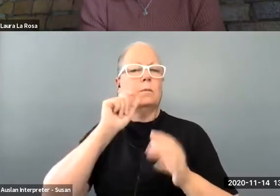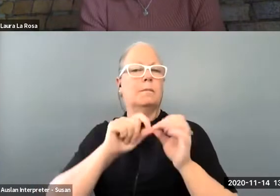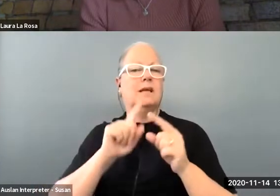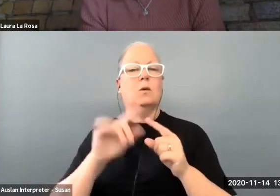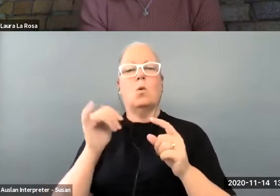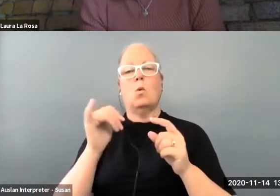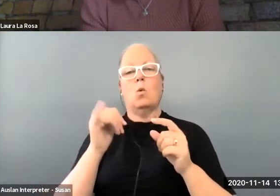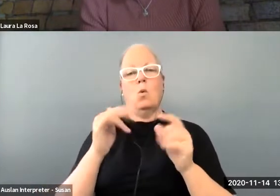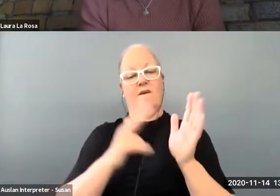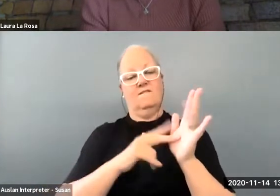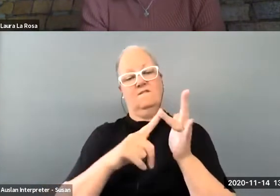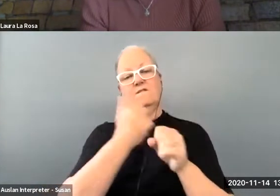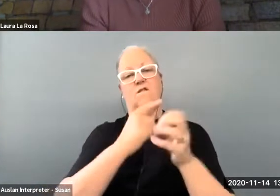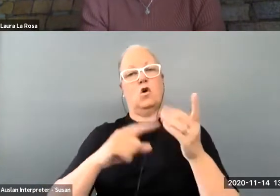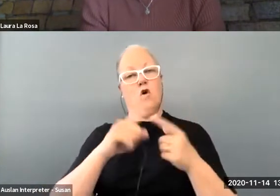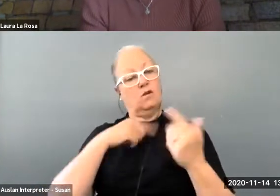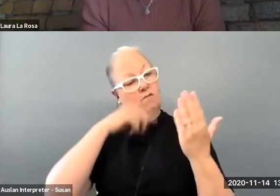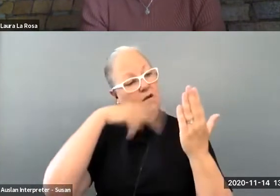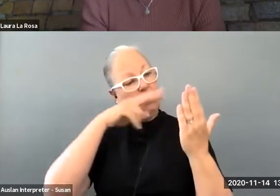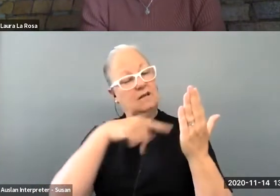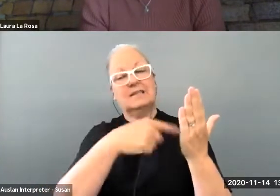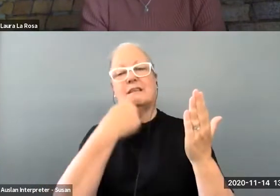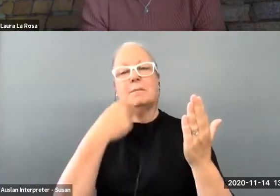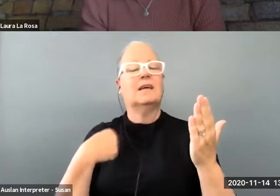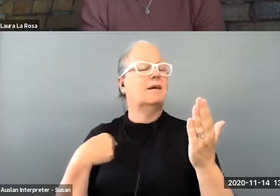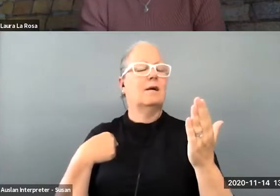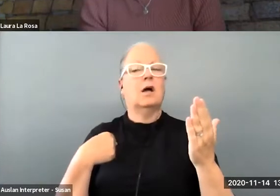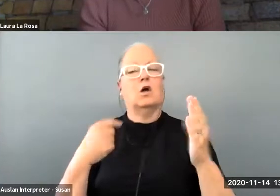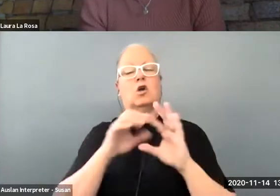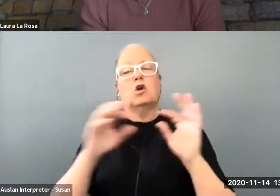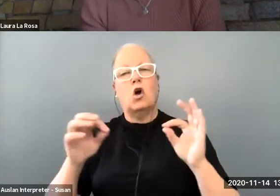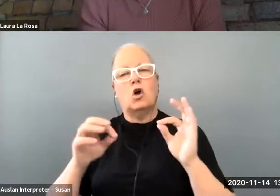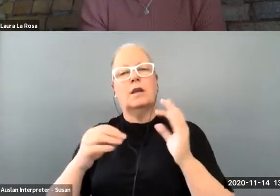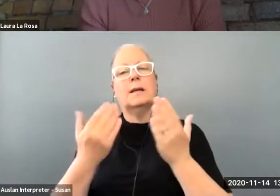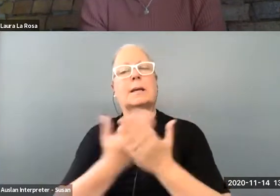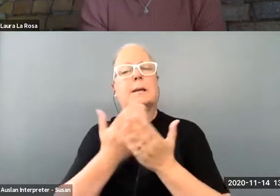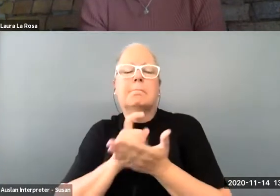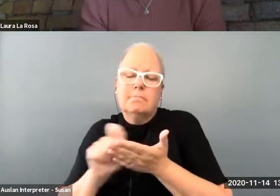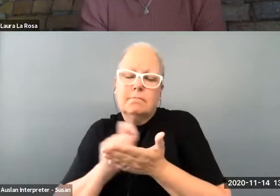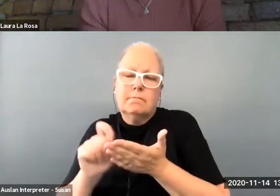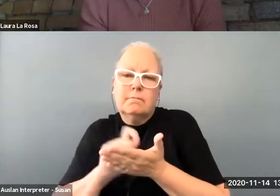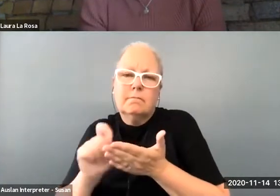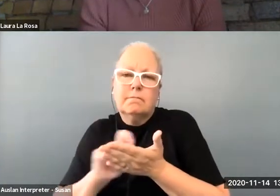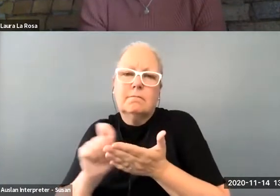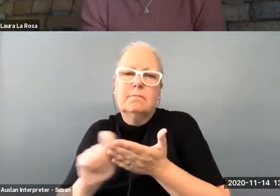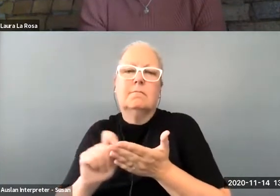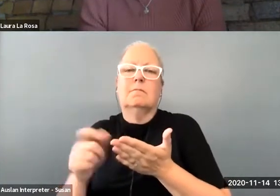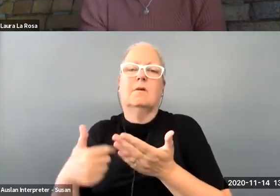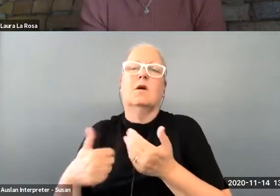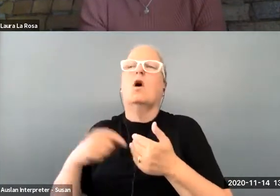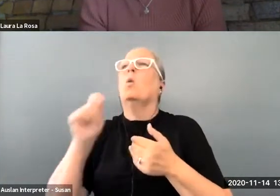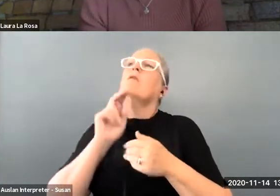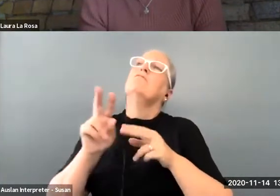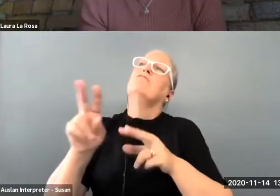had told me that it would. It wasn't just keep a journal, watch a rom-com and put slippers